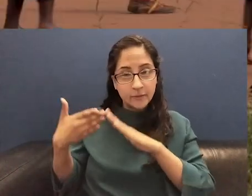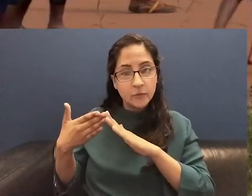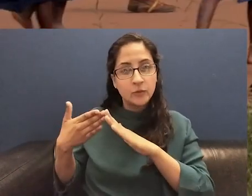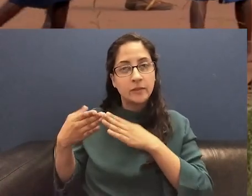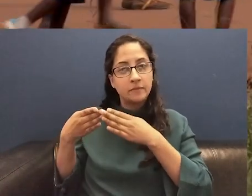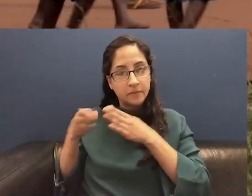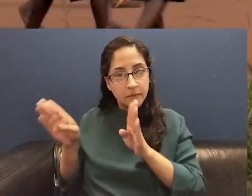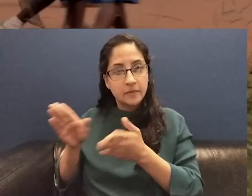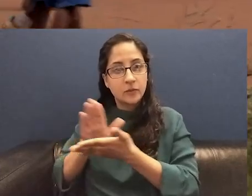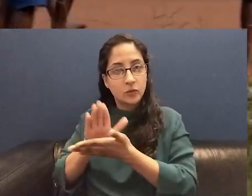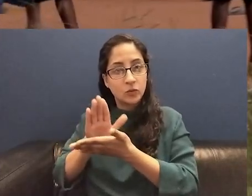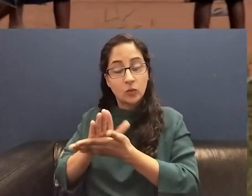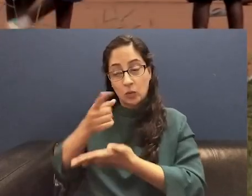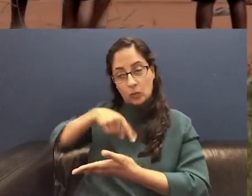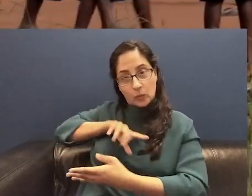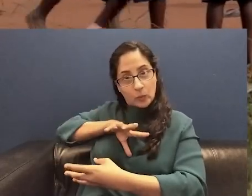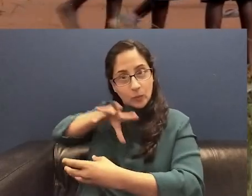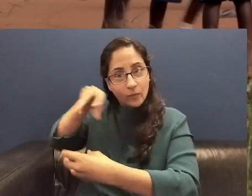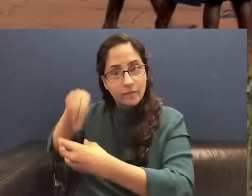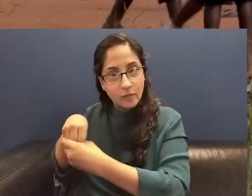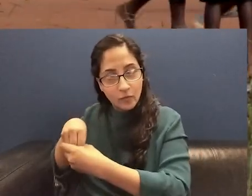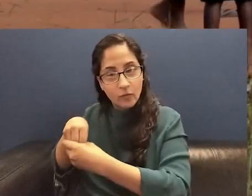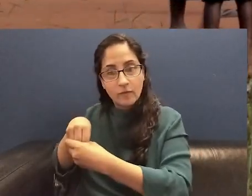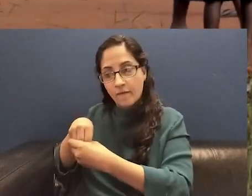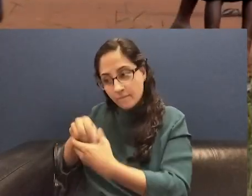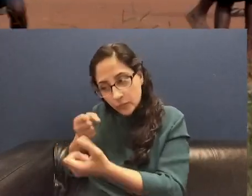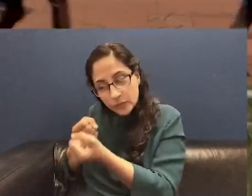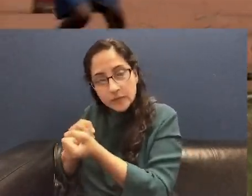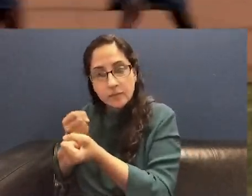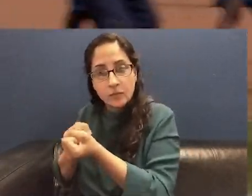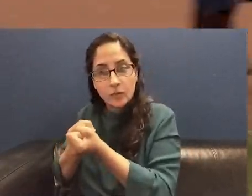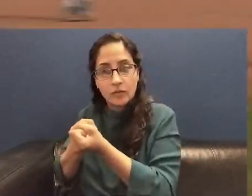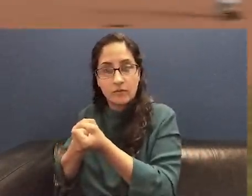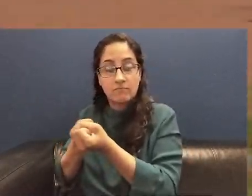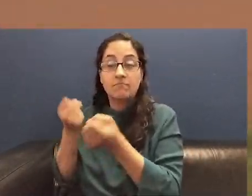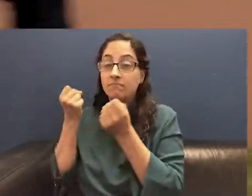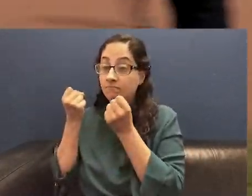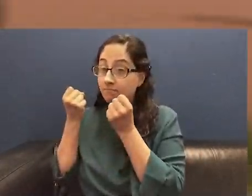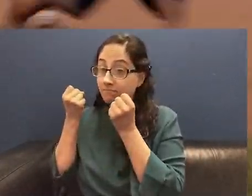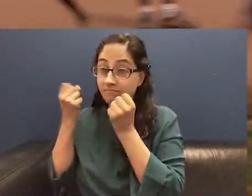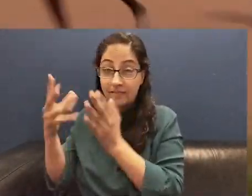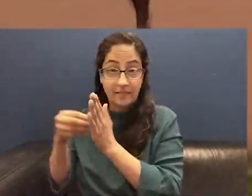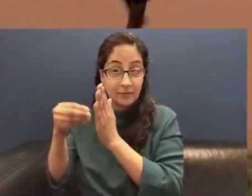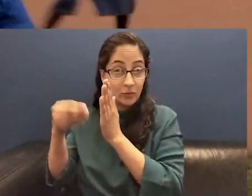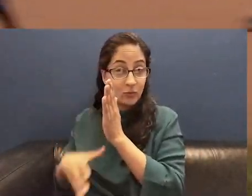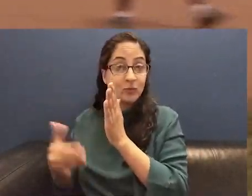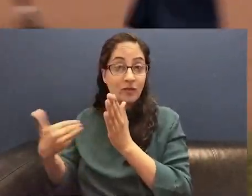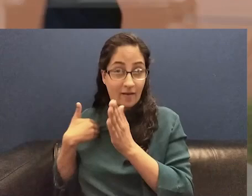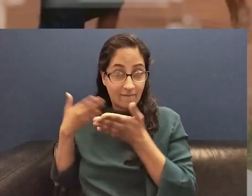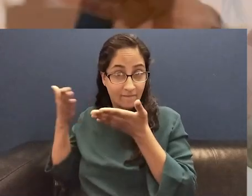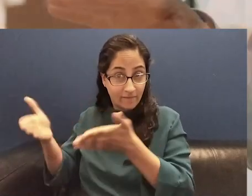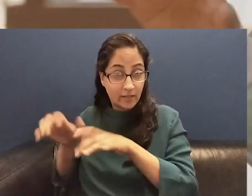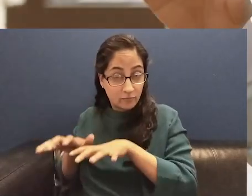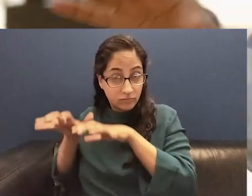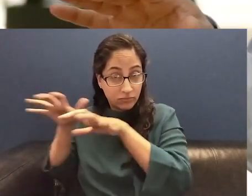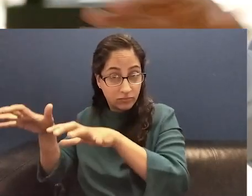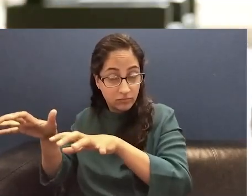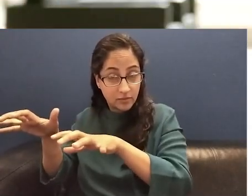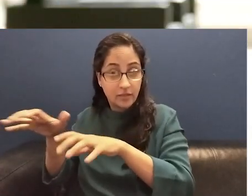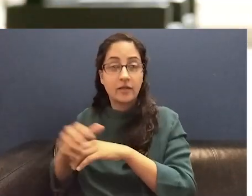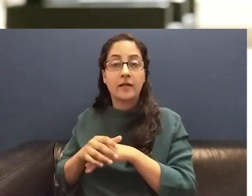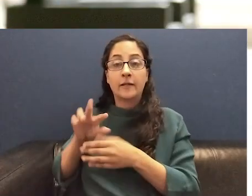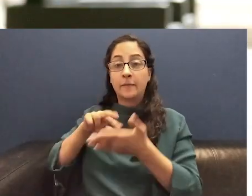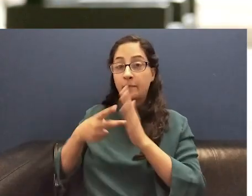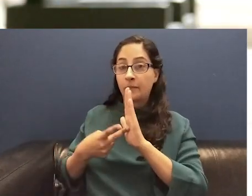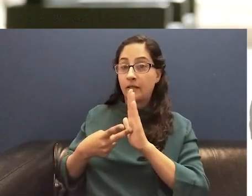to school. Now, because of the COVID pandemic, this has been very significantly disrupted, like it has been for schools across the world.